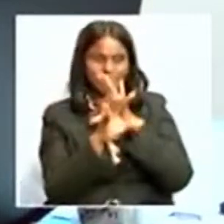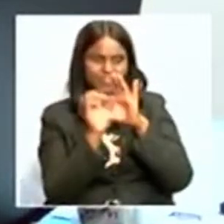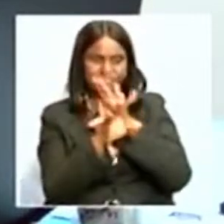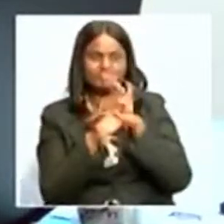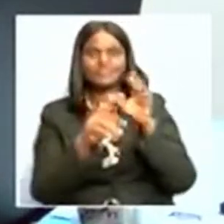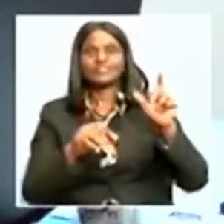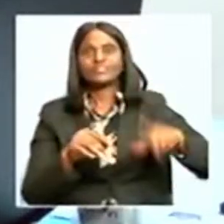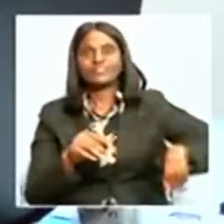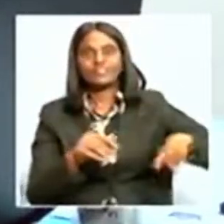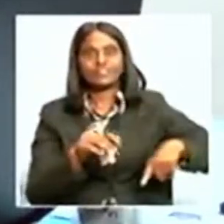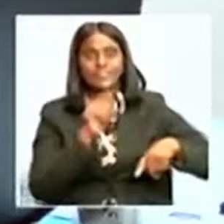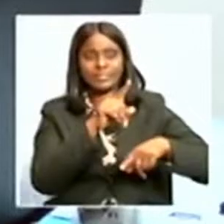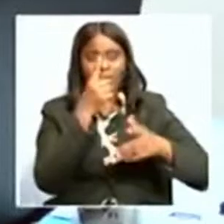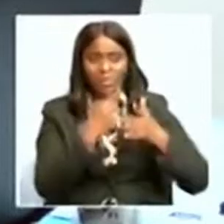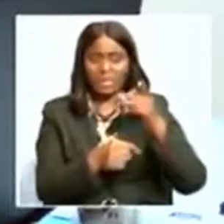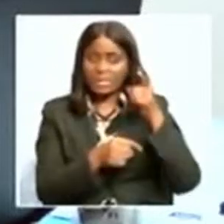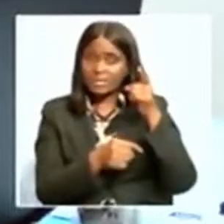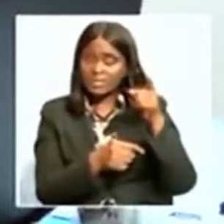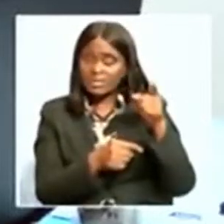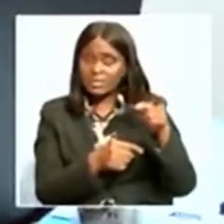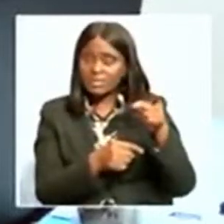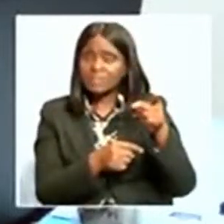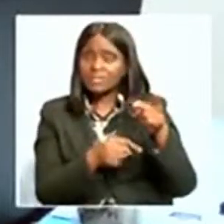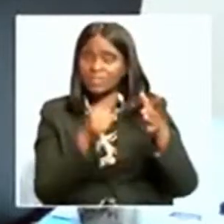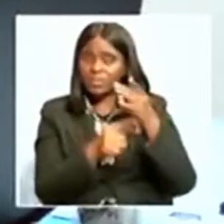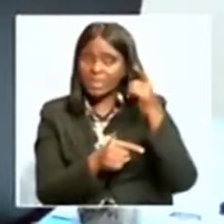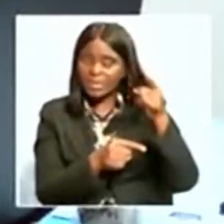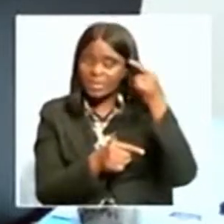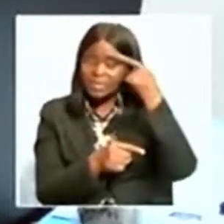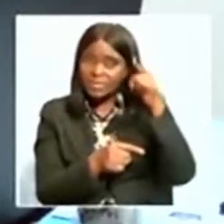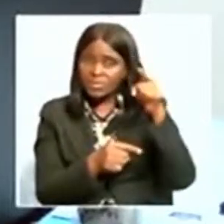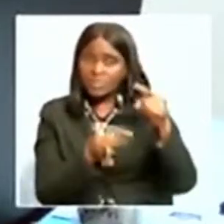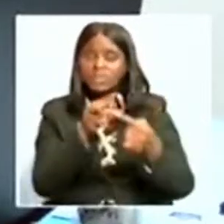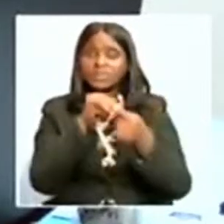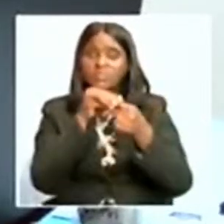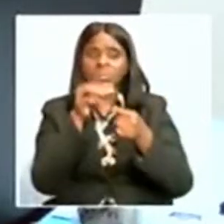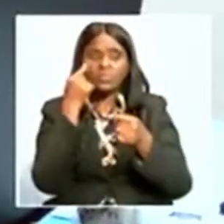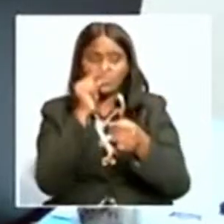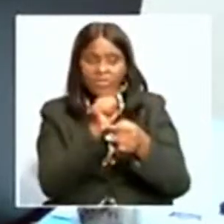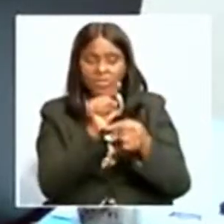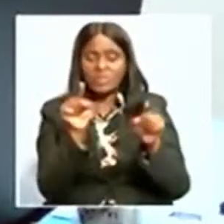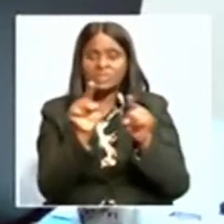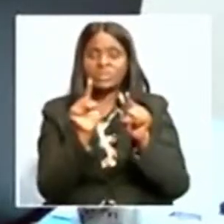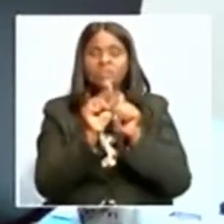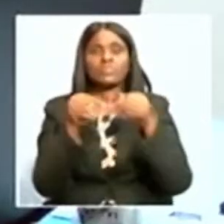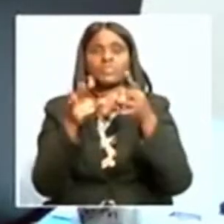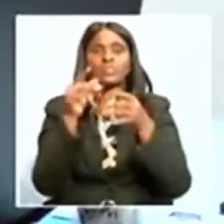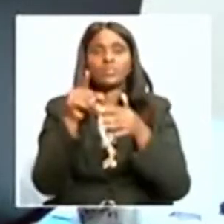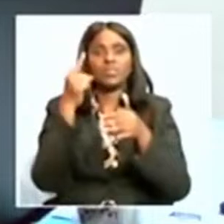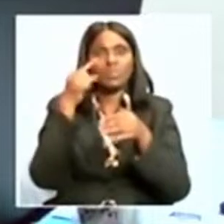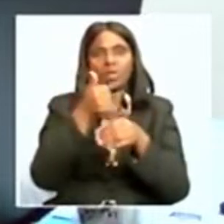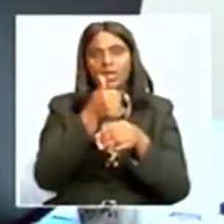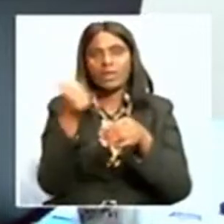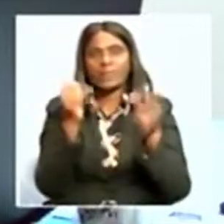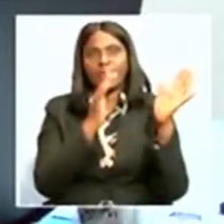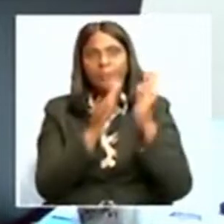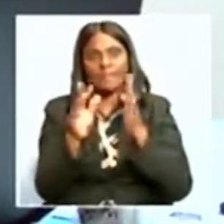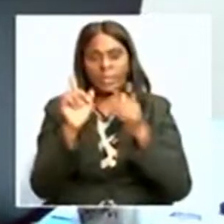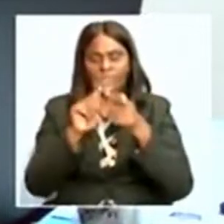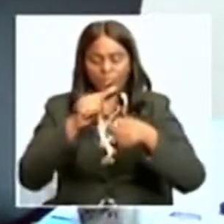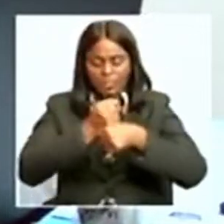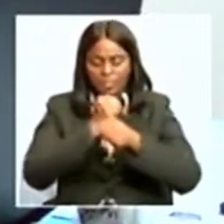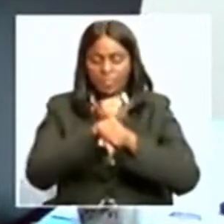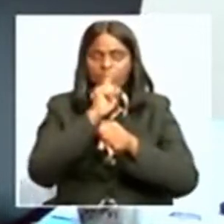late. So this is what this was for, specifically this provision, for those purposes, to make sure